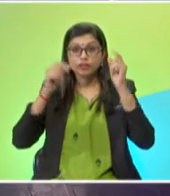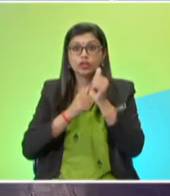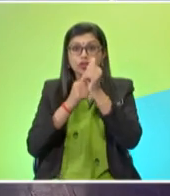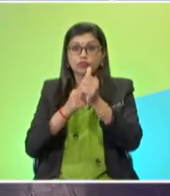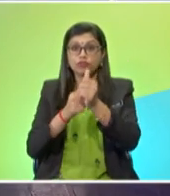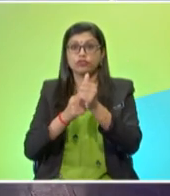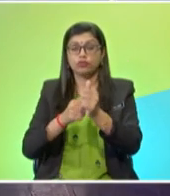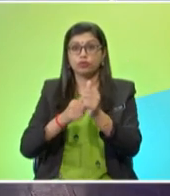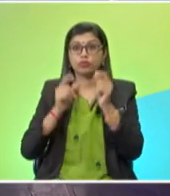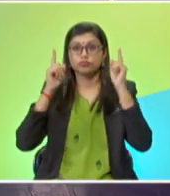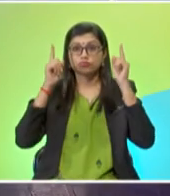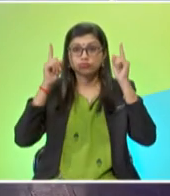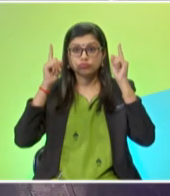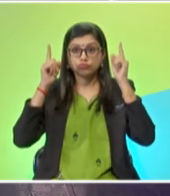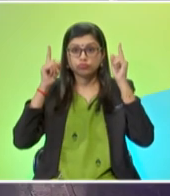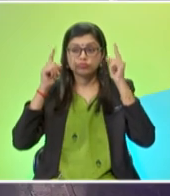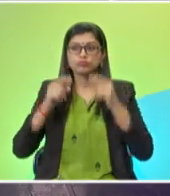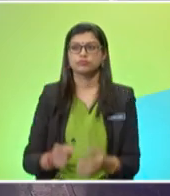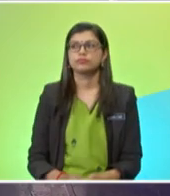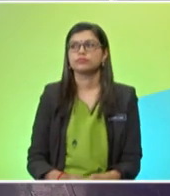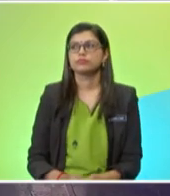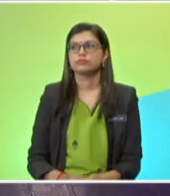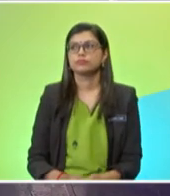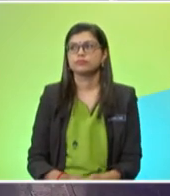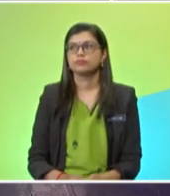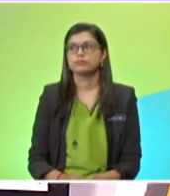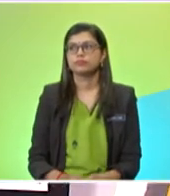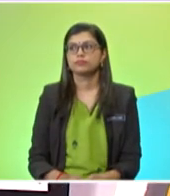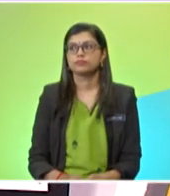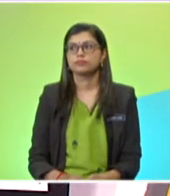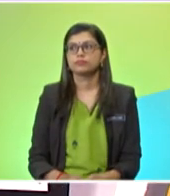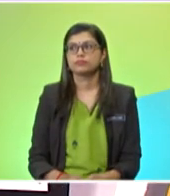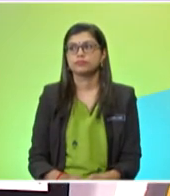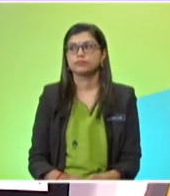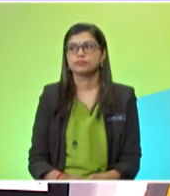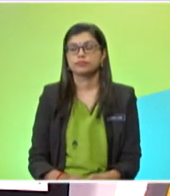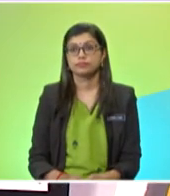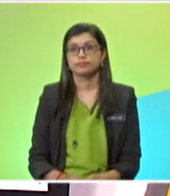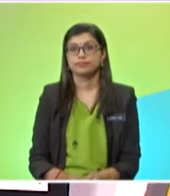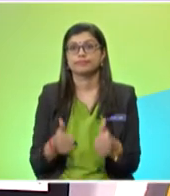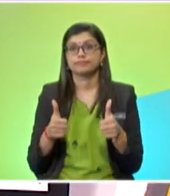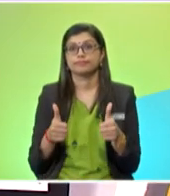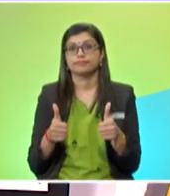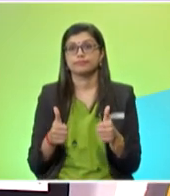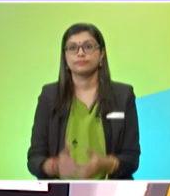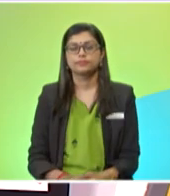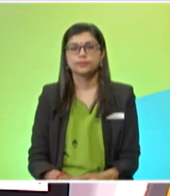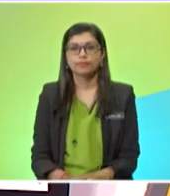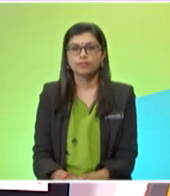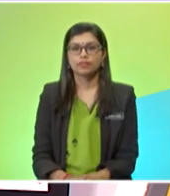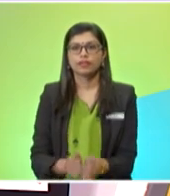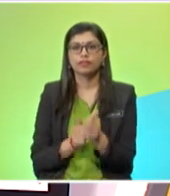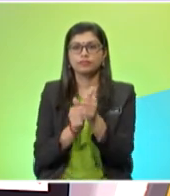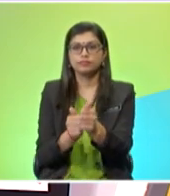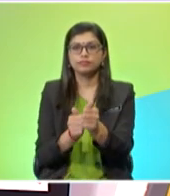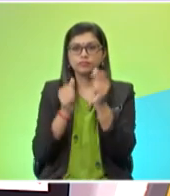our aeroplane to be able to fly. Ah. So now, fold like this. Okay, so I will fold it